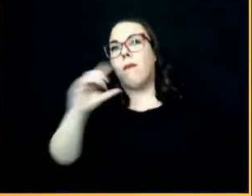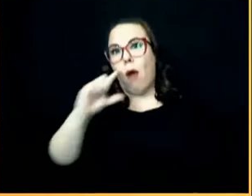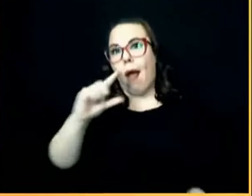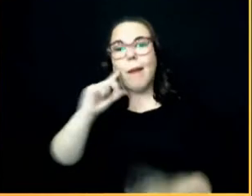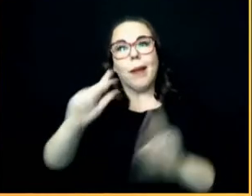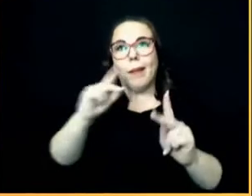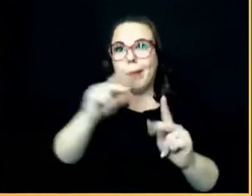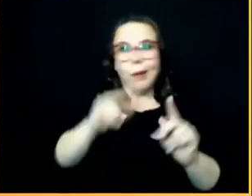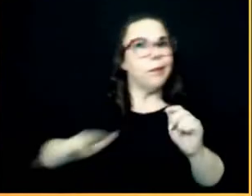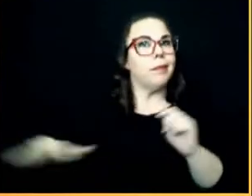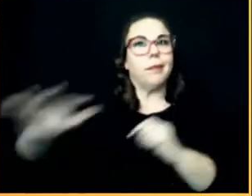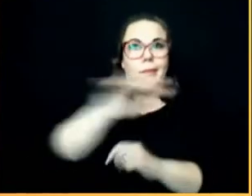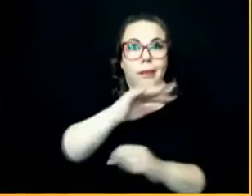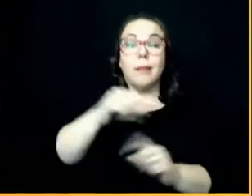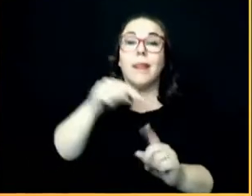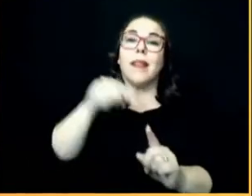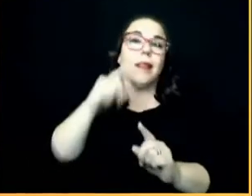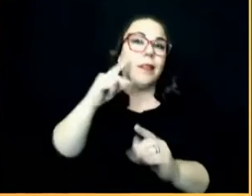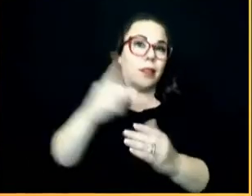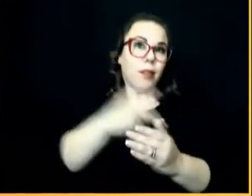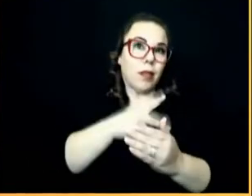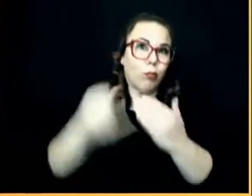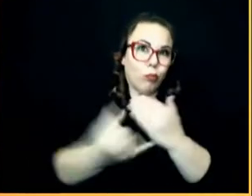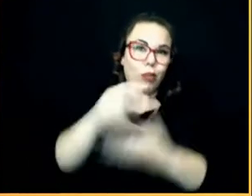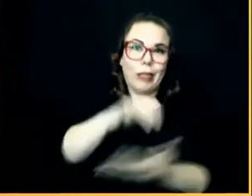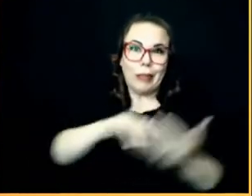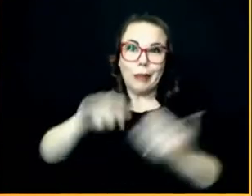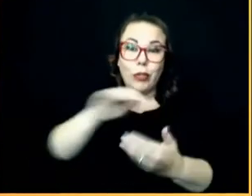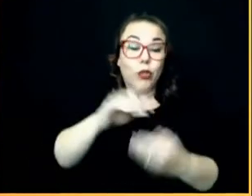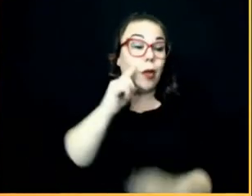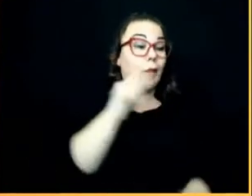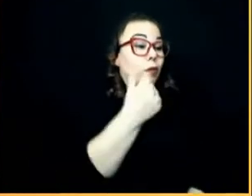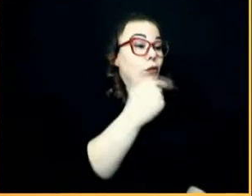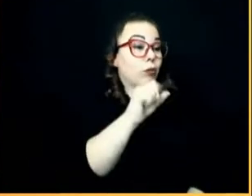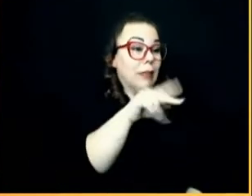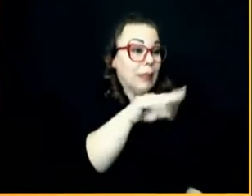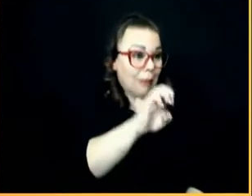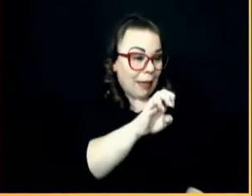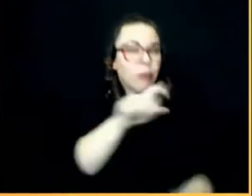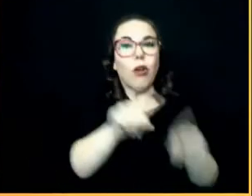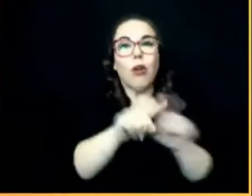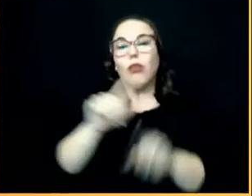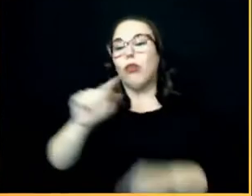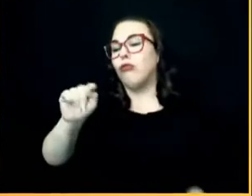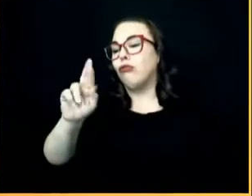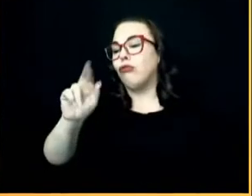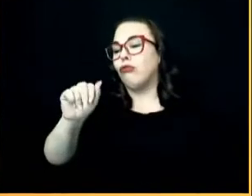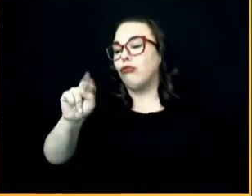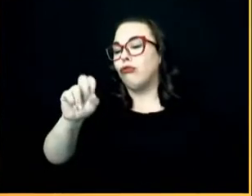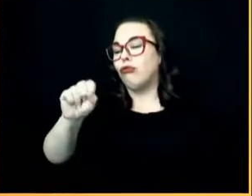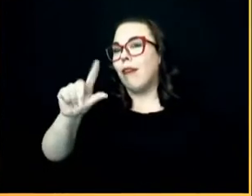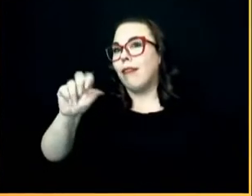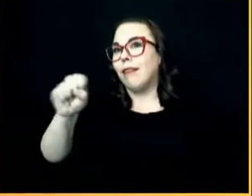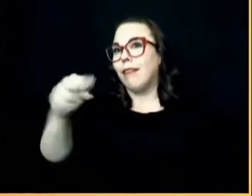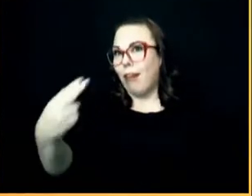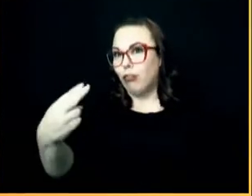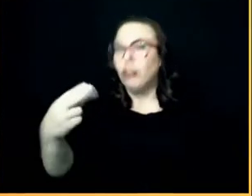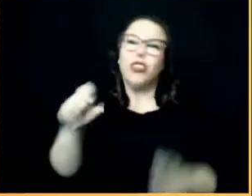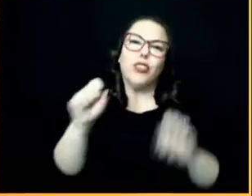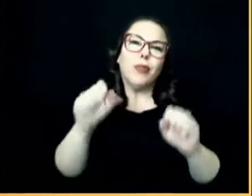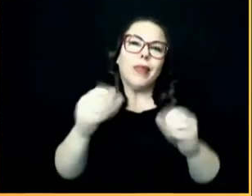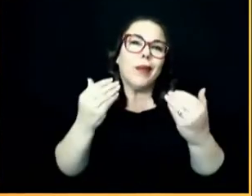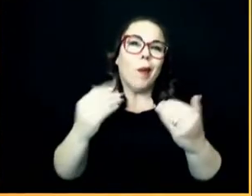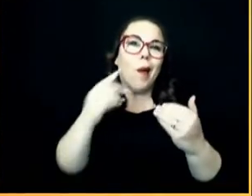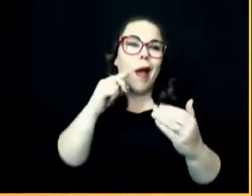project Translash and The Green Space. Visit translash.org and thegreenspace.org to follow